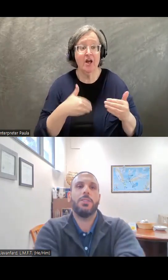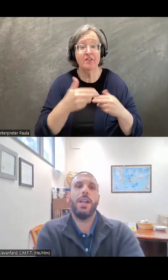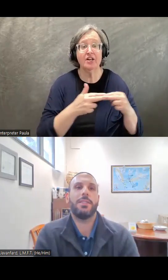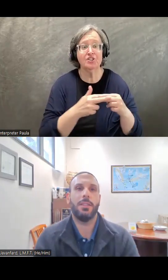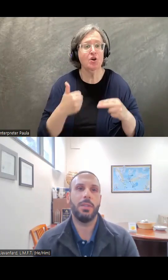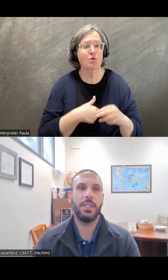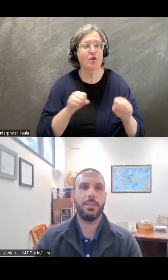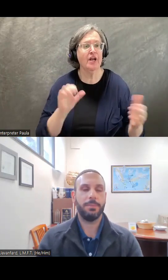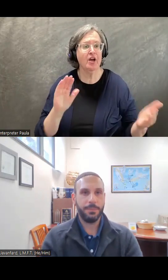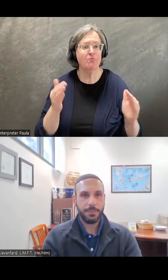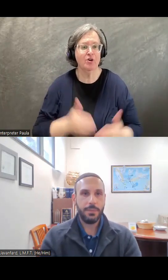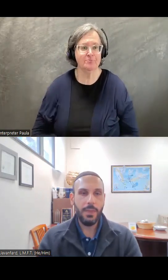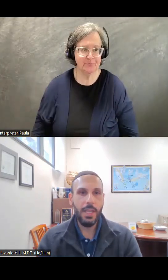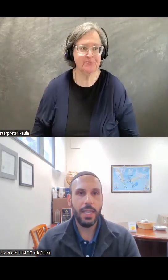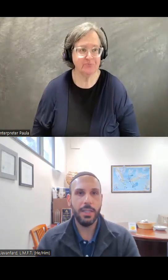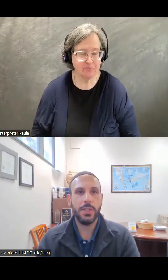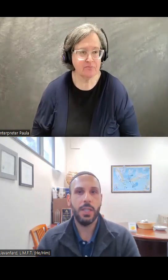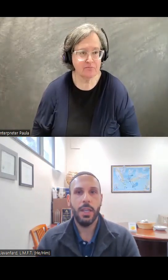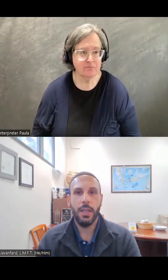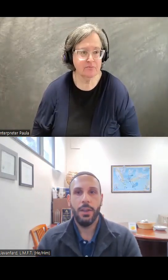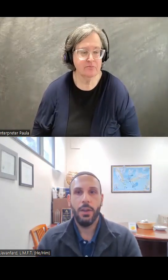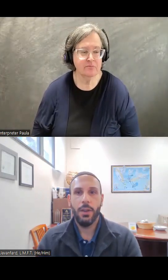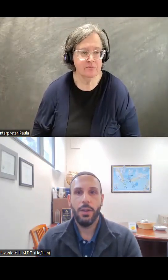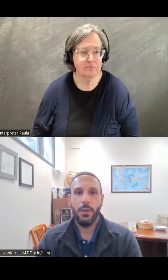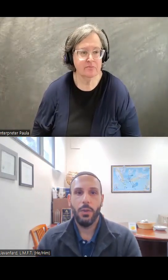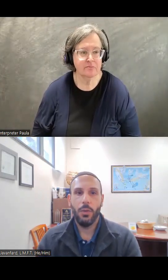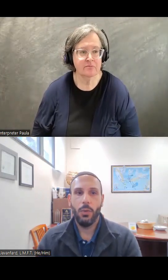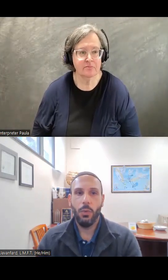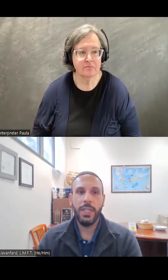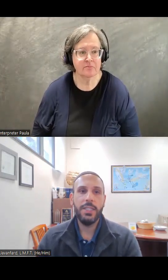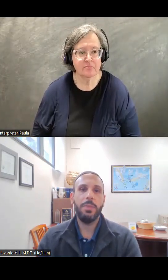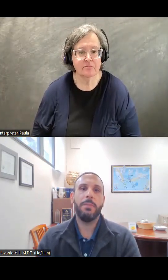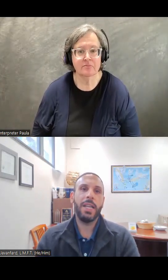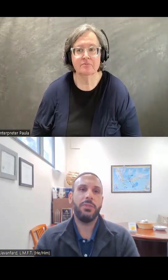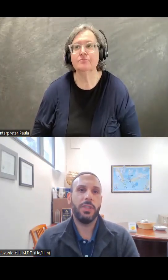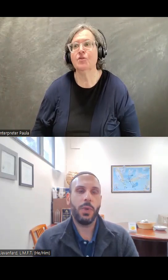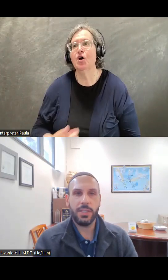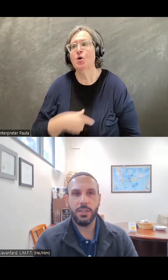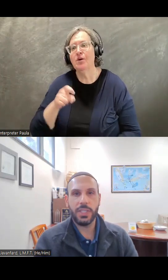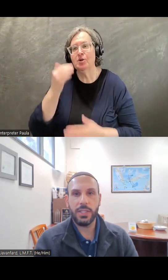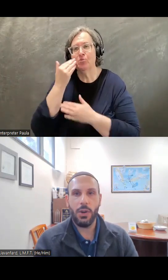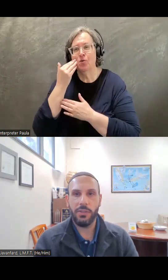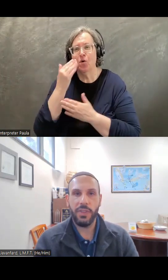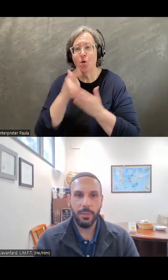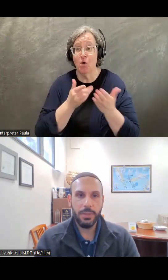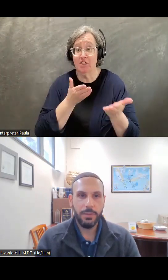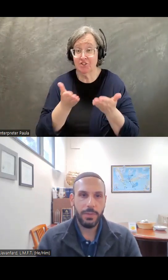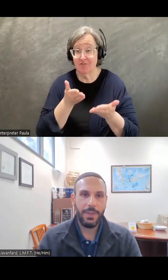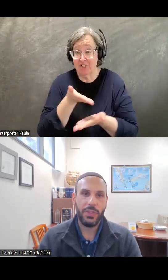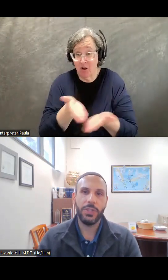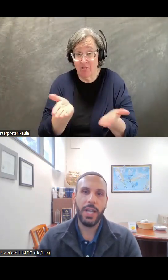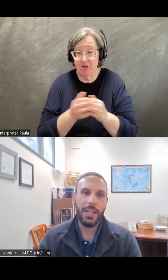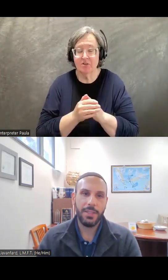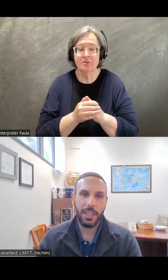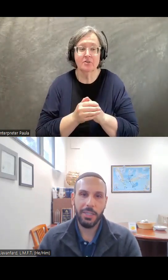compare and contrast a little bit of this, is we need to be mindful of what services are available and